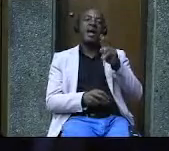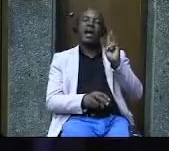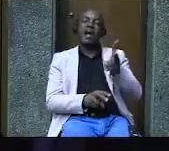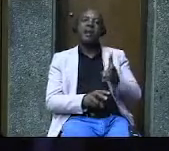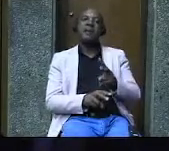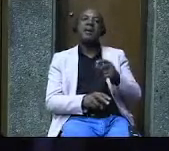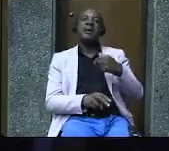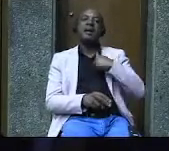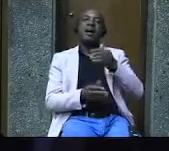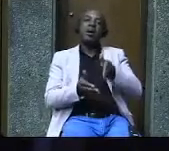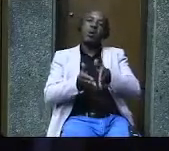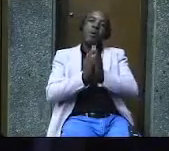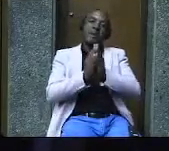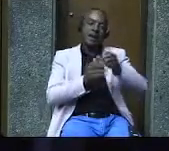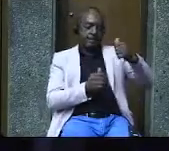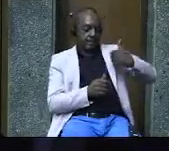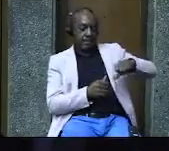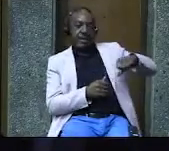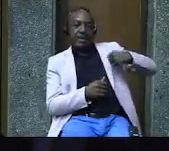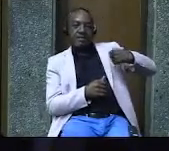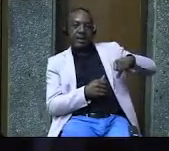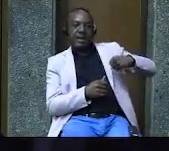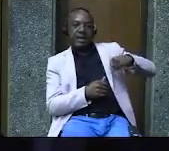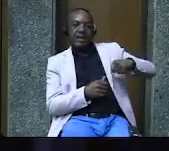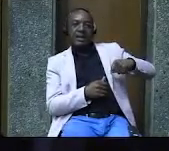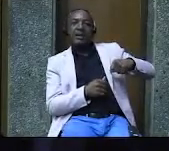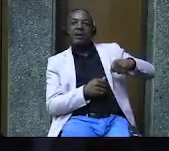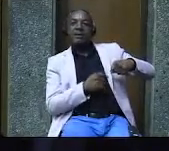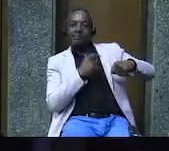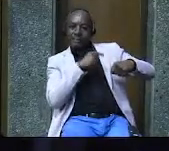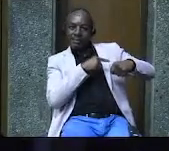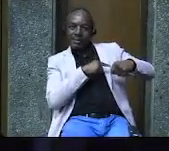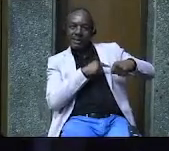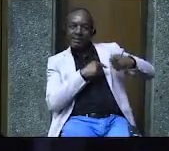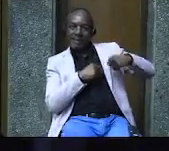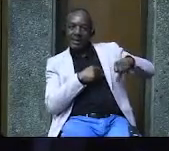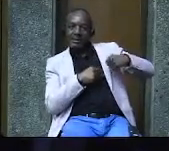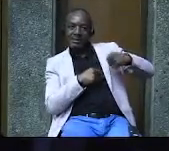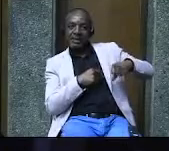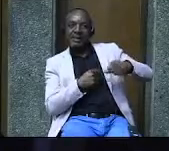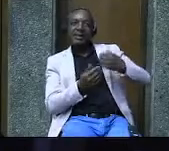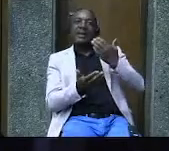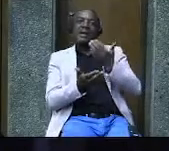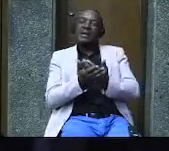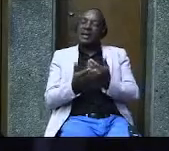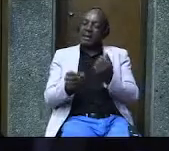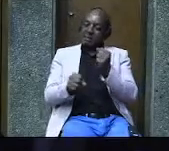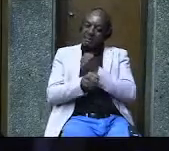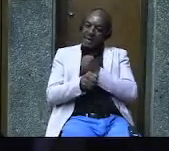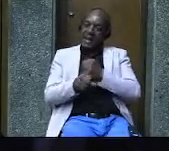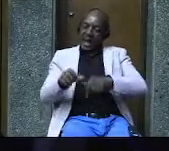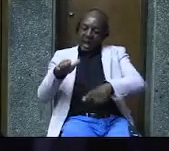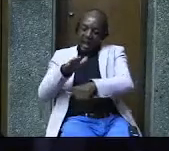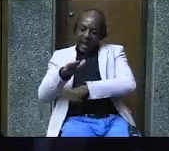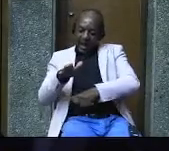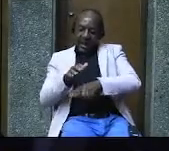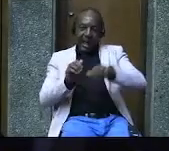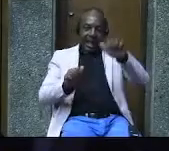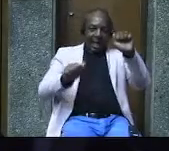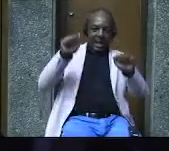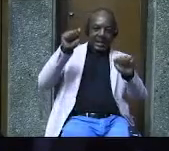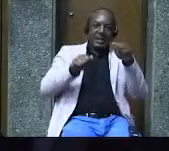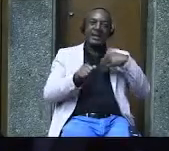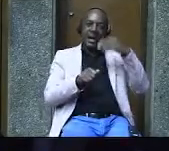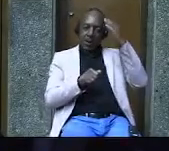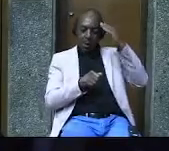kopa tabeng tsa di municipality. Di masipala tsa rona ha di etse land audit re tsebe hore masipala wa rona ona